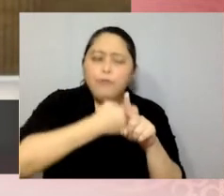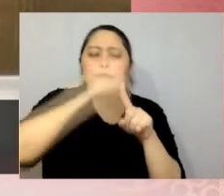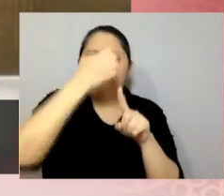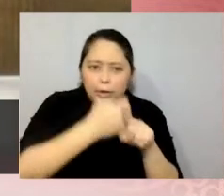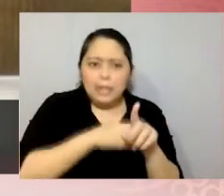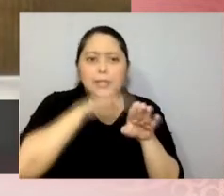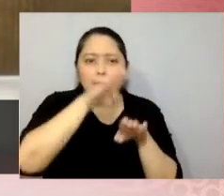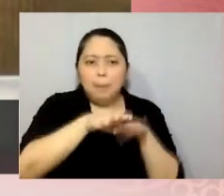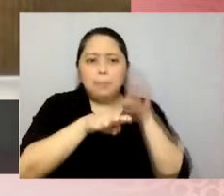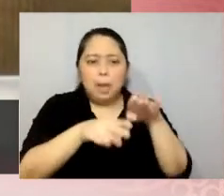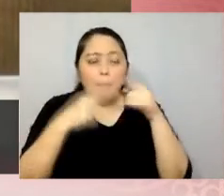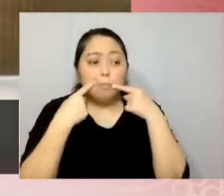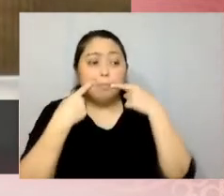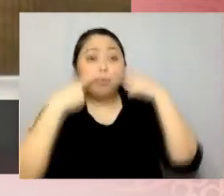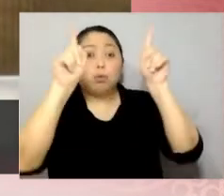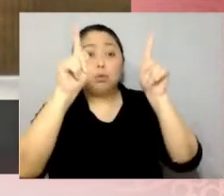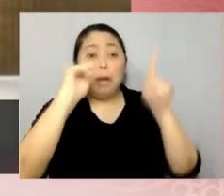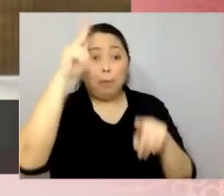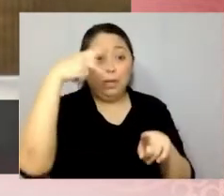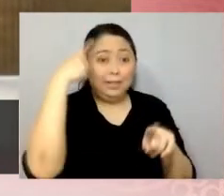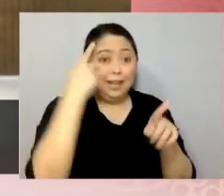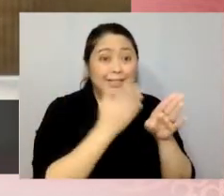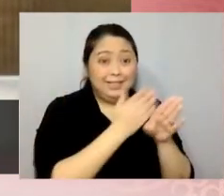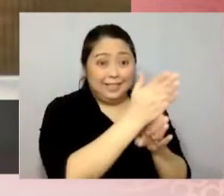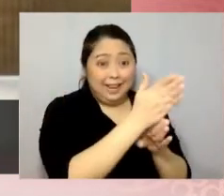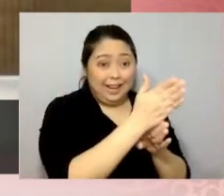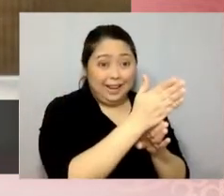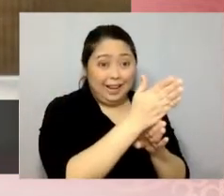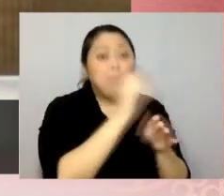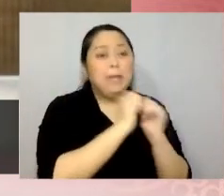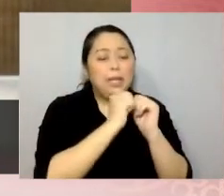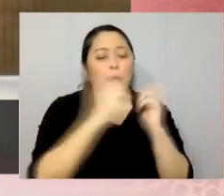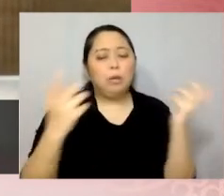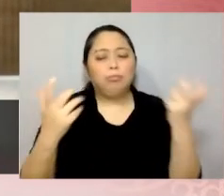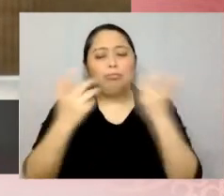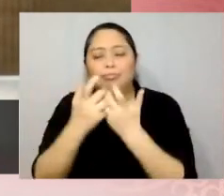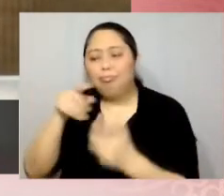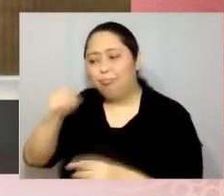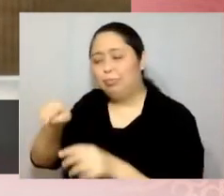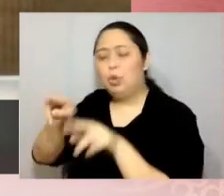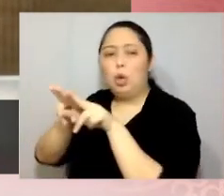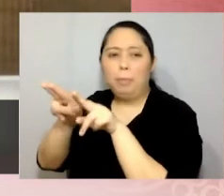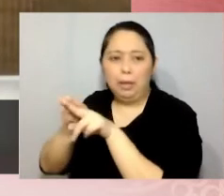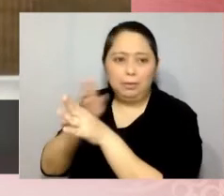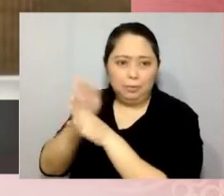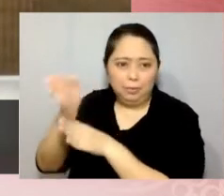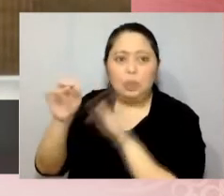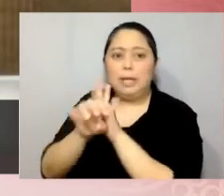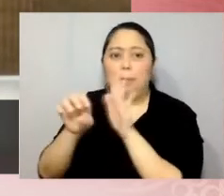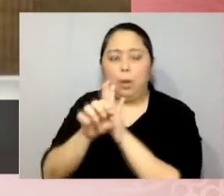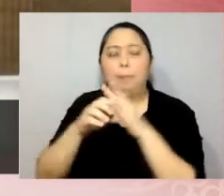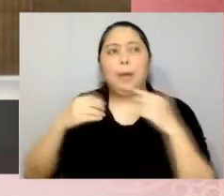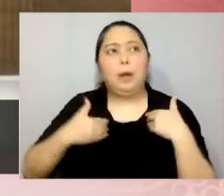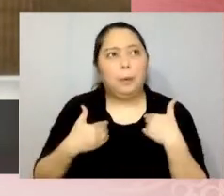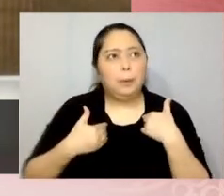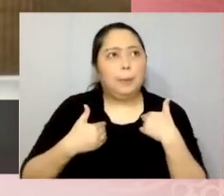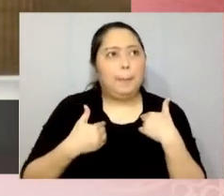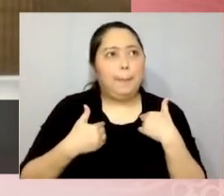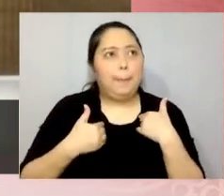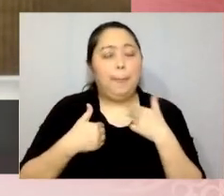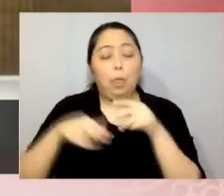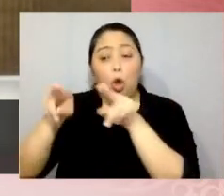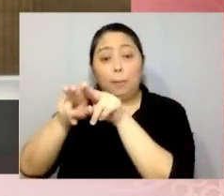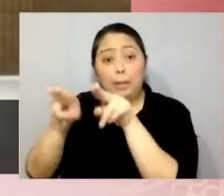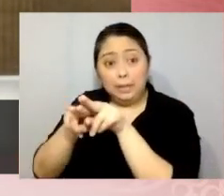milestone, merong corresponding na action doon sa normalization. So like, nung pinirmahan natin yung Annex on